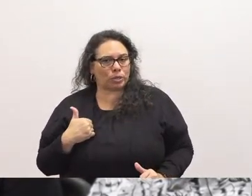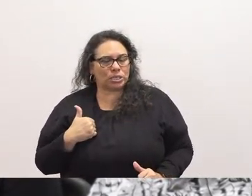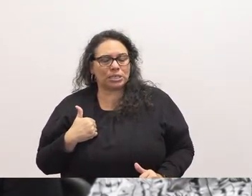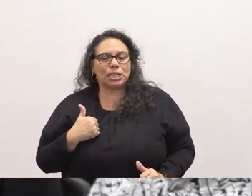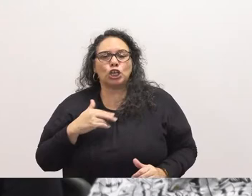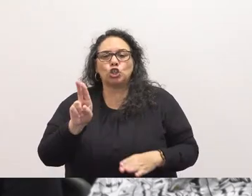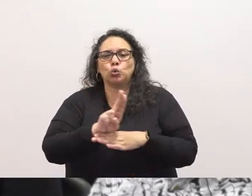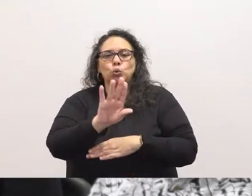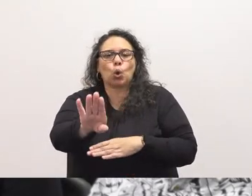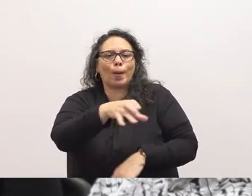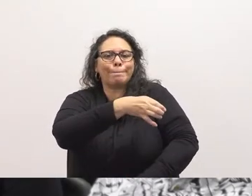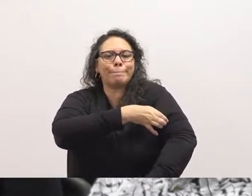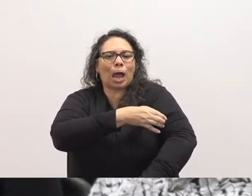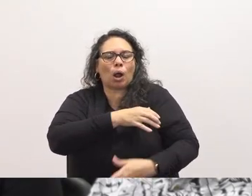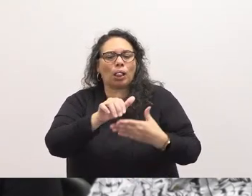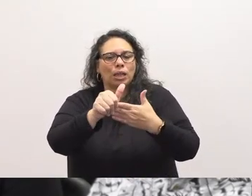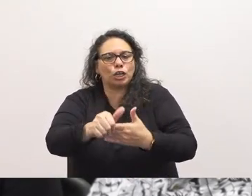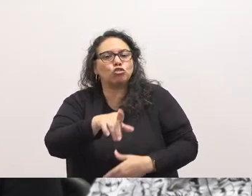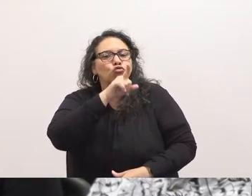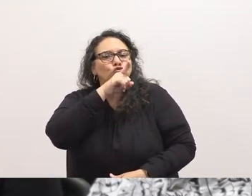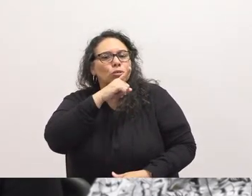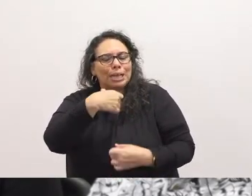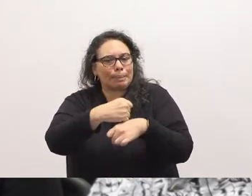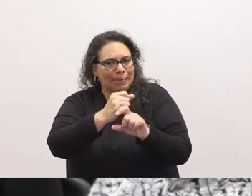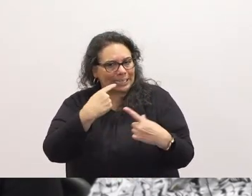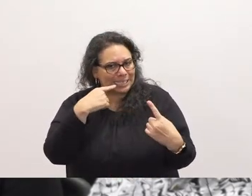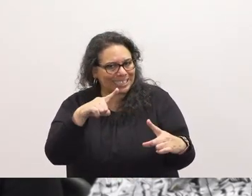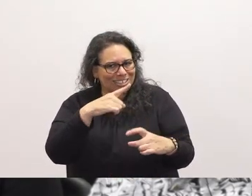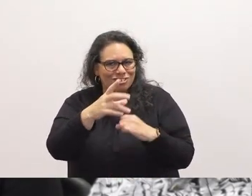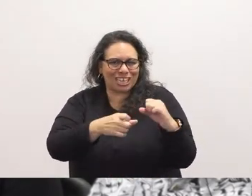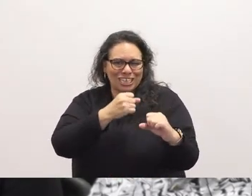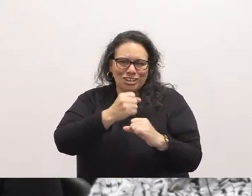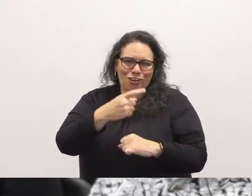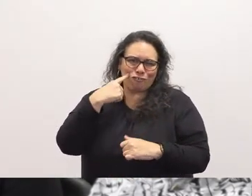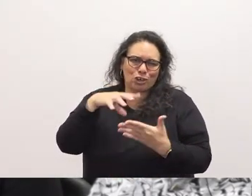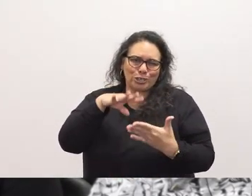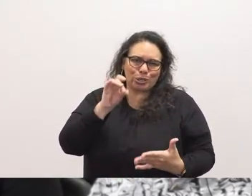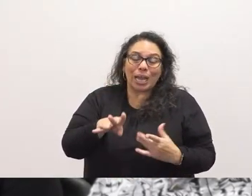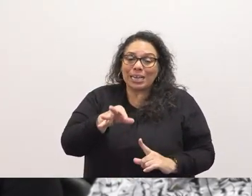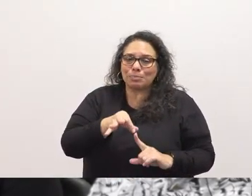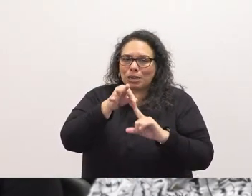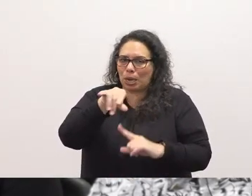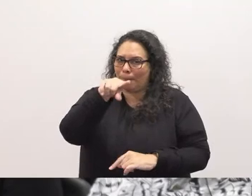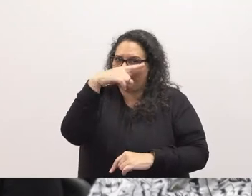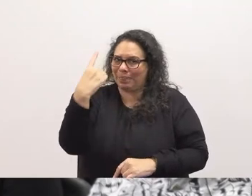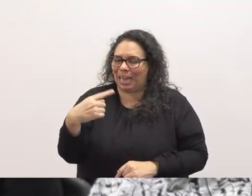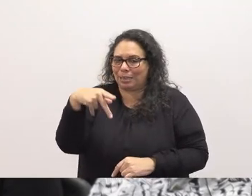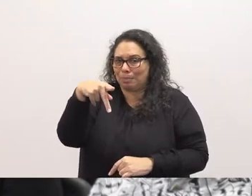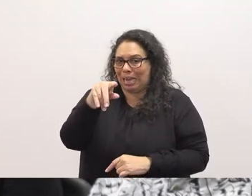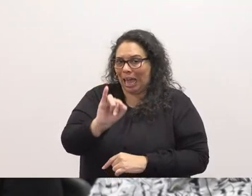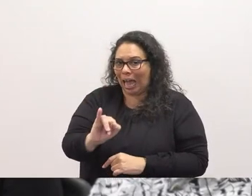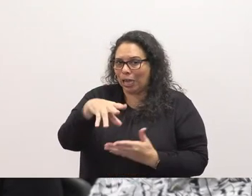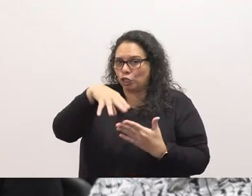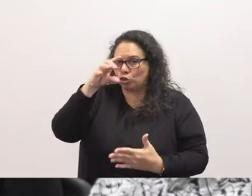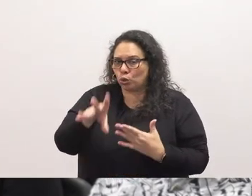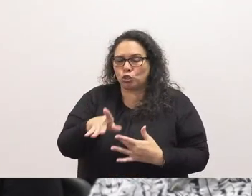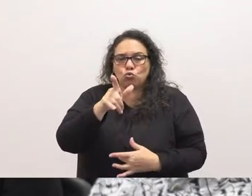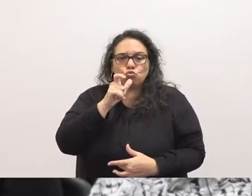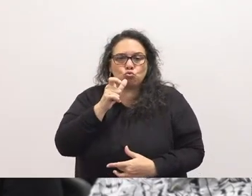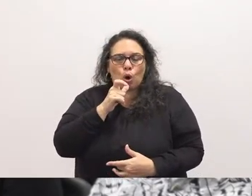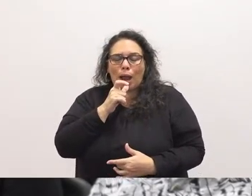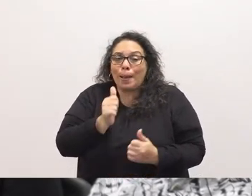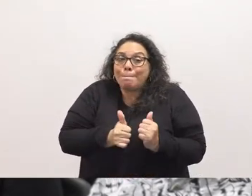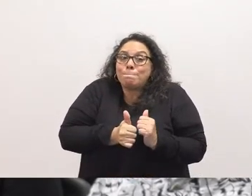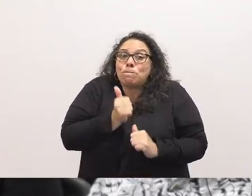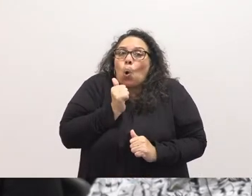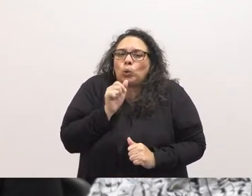exercise your power and leadership to truly make this a successful year for students, especially Black and Pacific Islander students who are the most